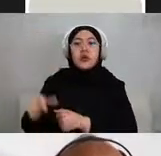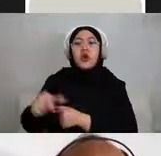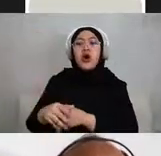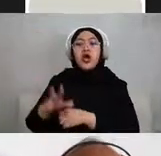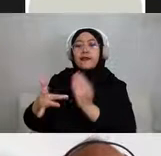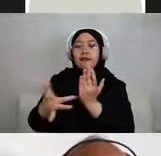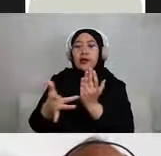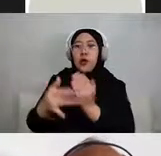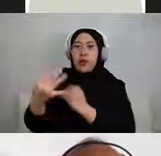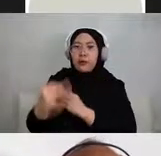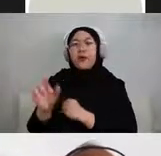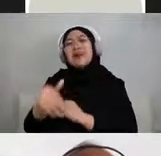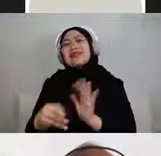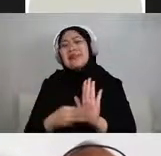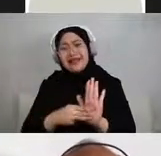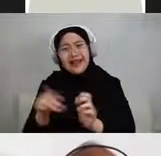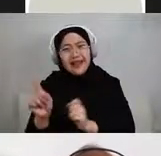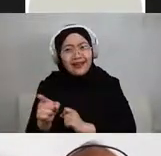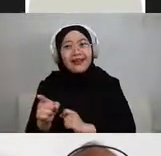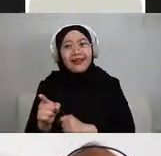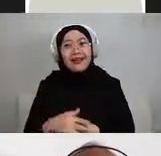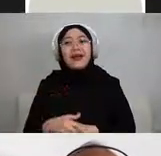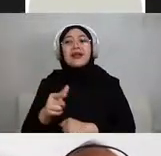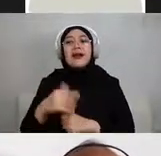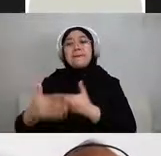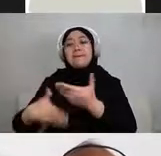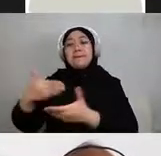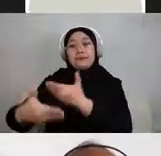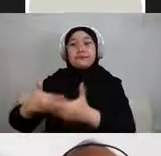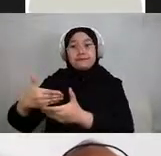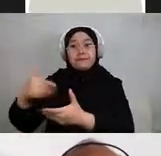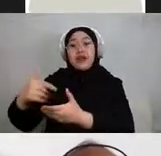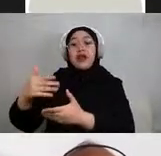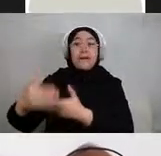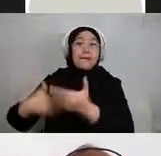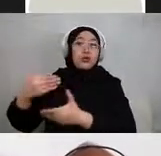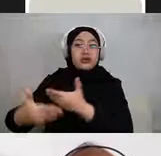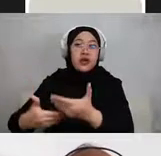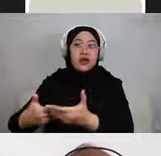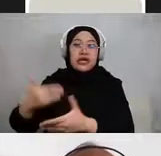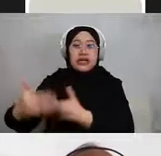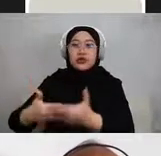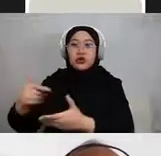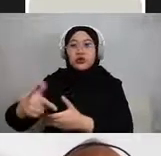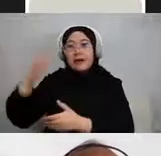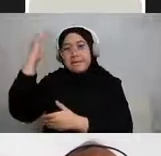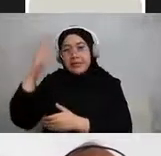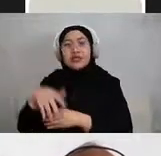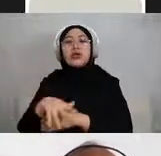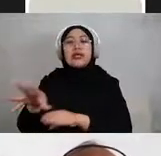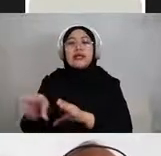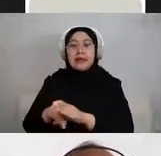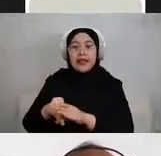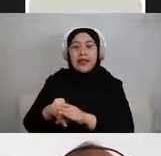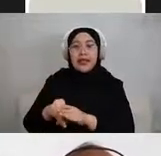is also a part of the game, there are these things we can sail through, and we can establish a very